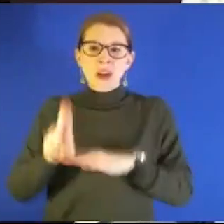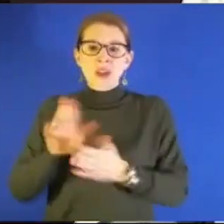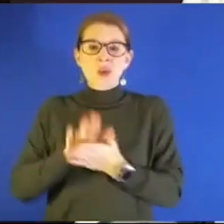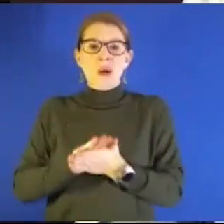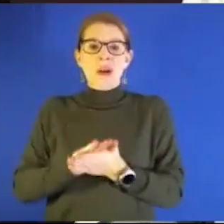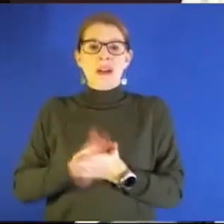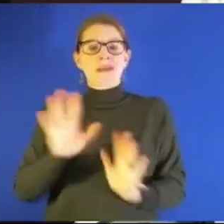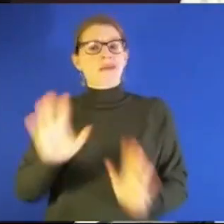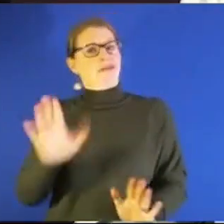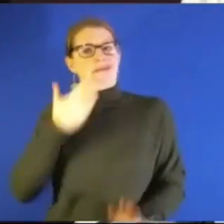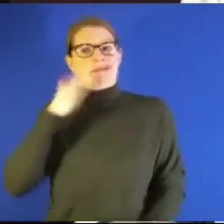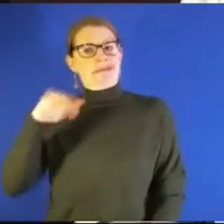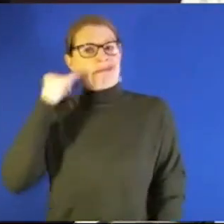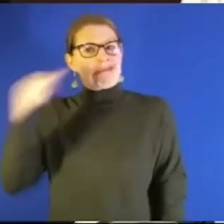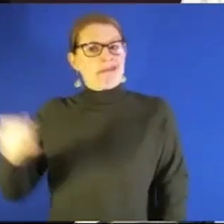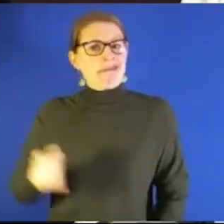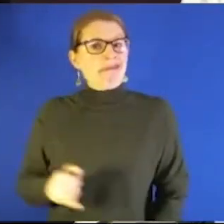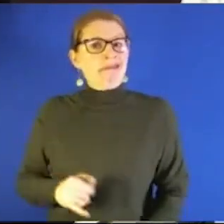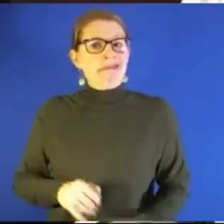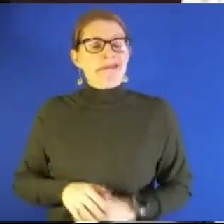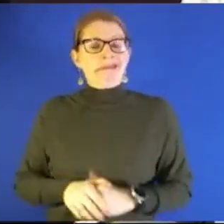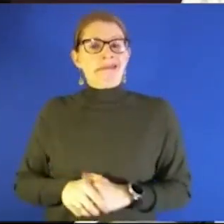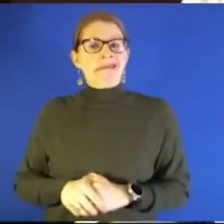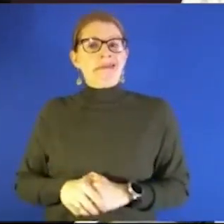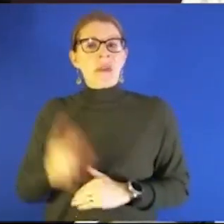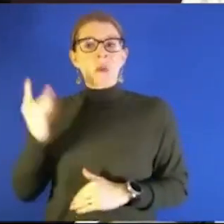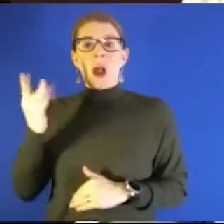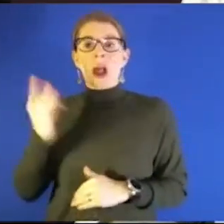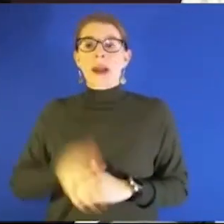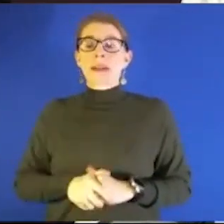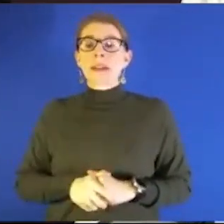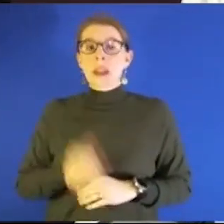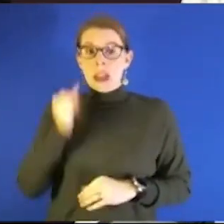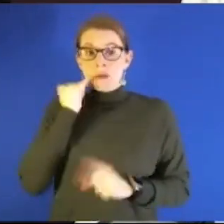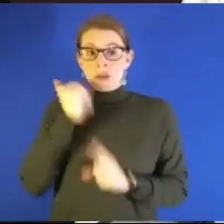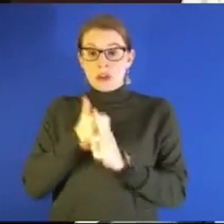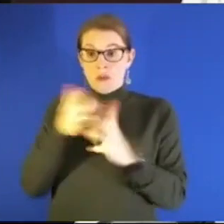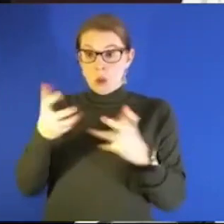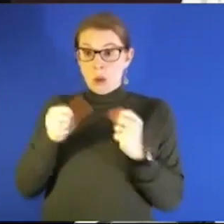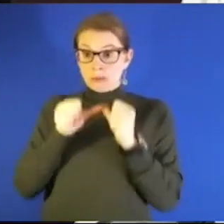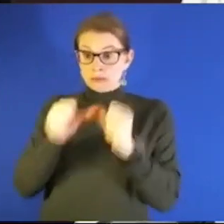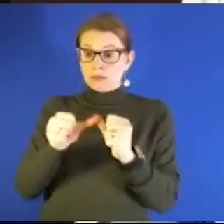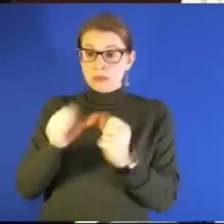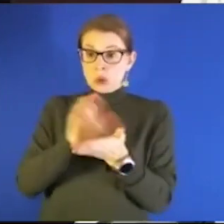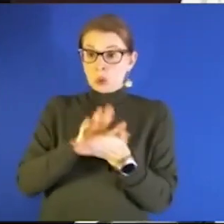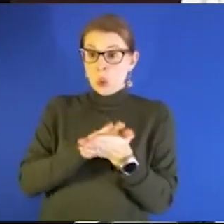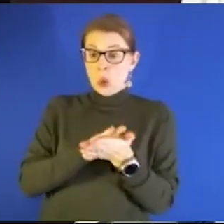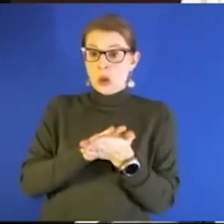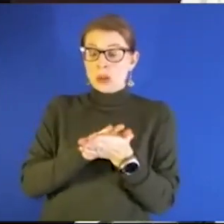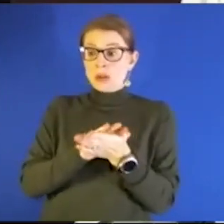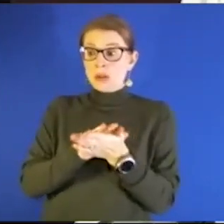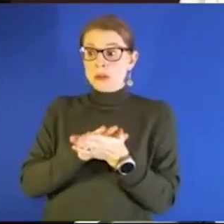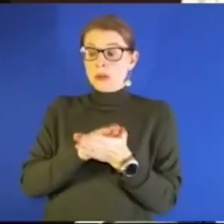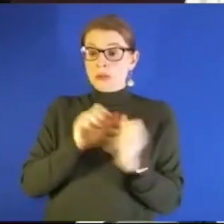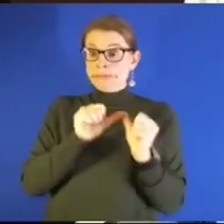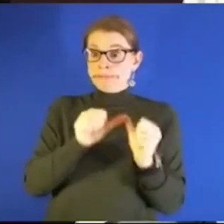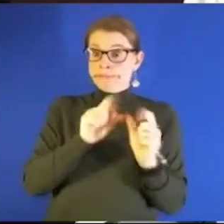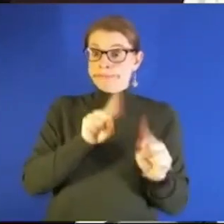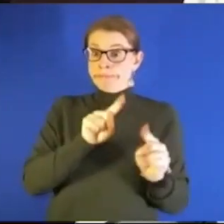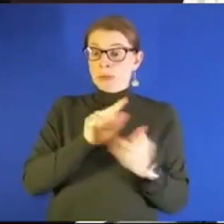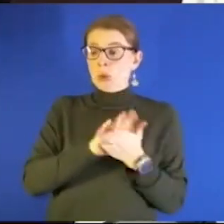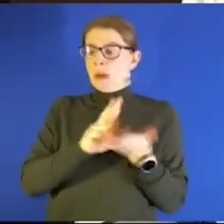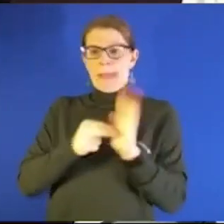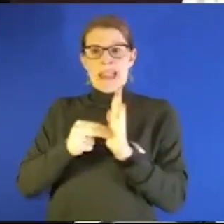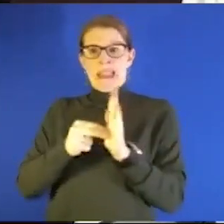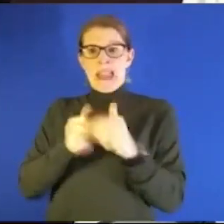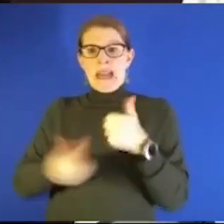bad idea. Because if you want to keep kids in school, you got to keep teachers in school, you got to keep administrators in school. Wait, you got to keep the kids in